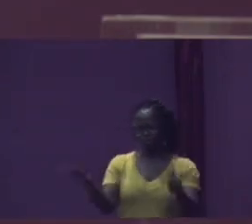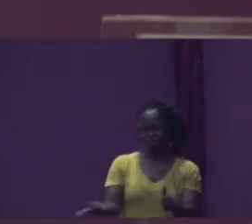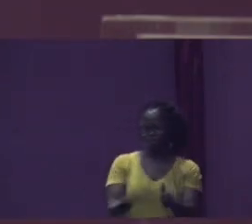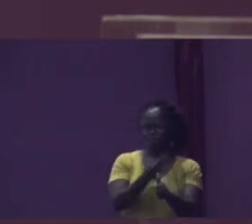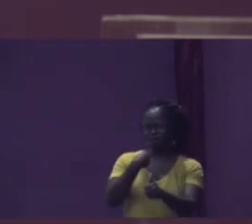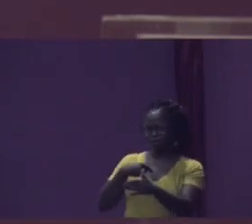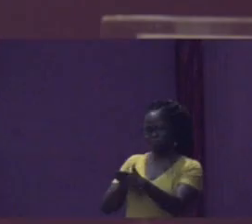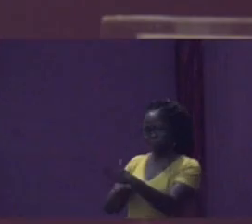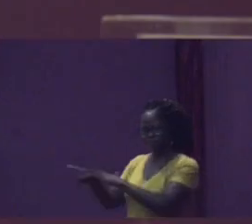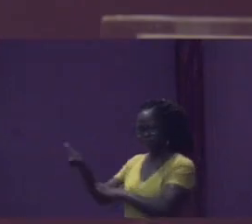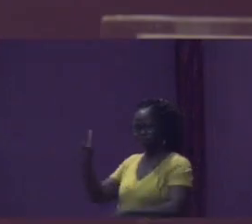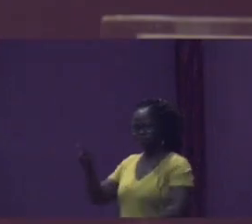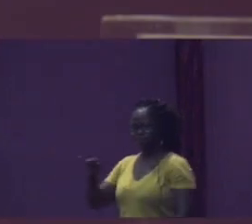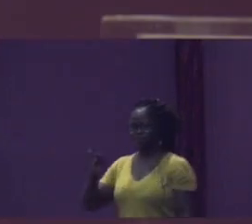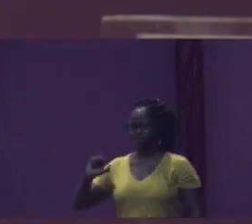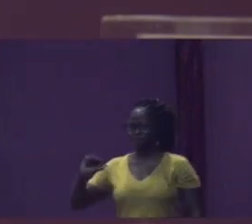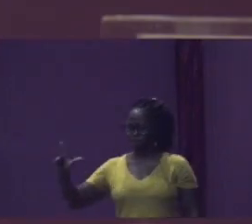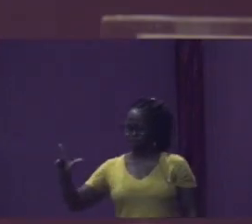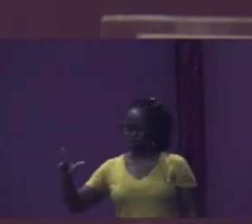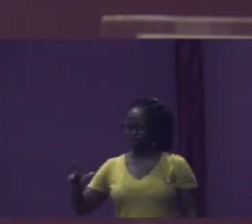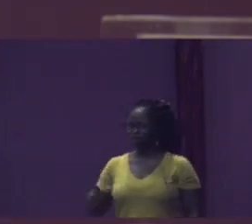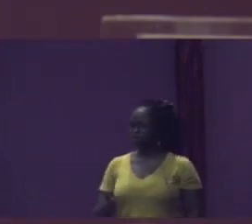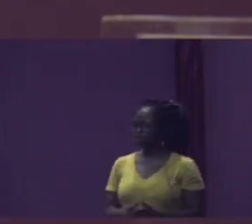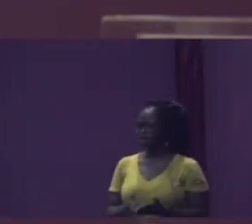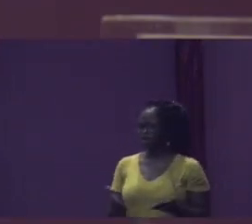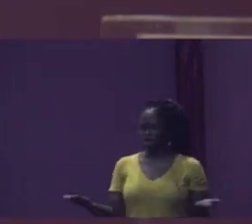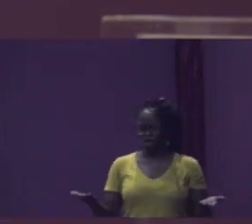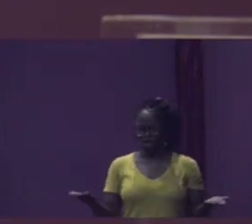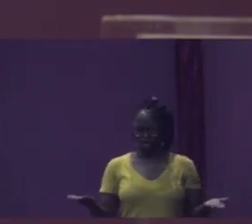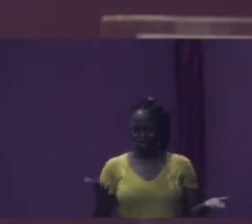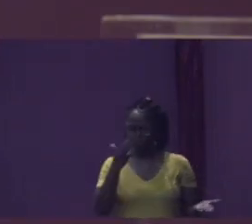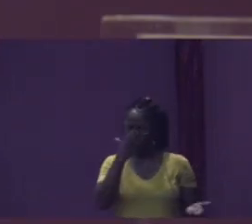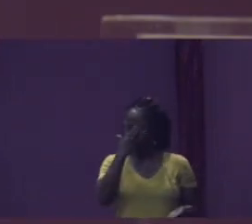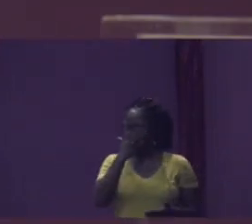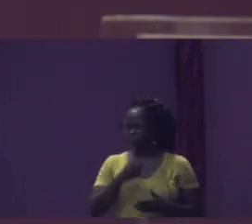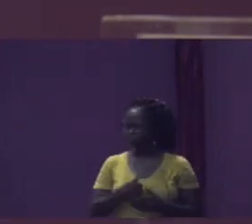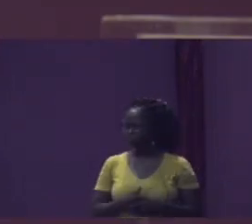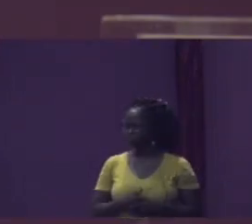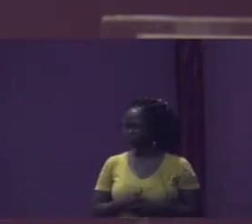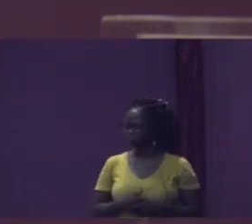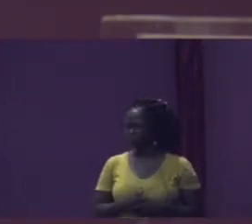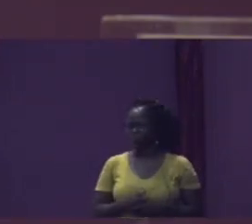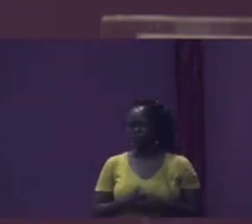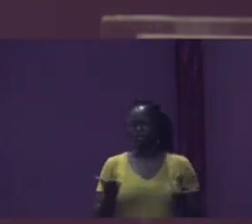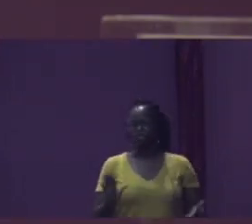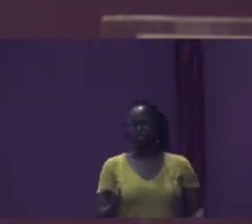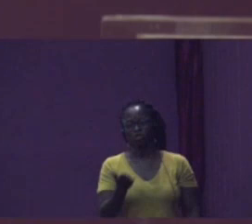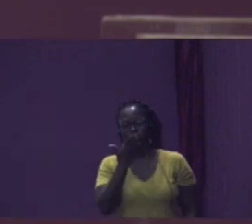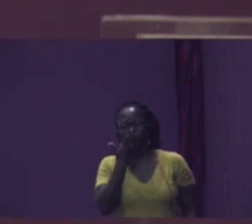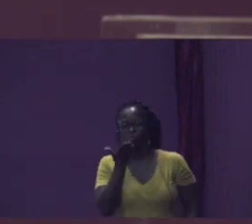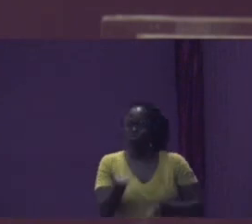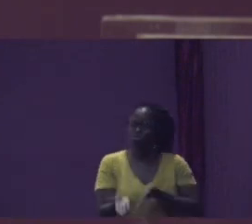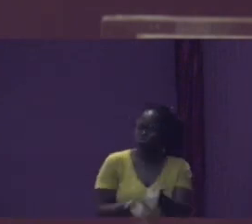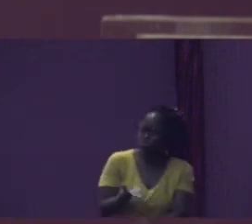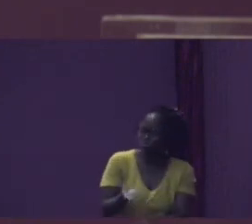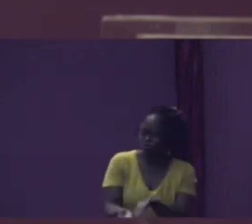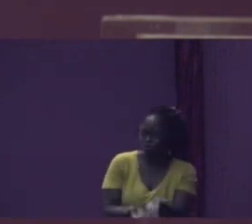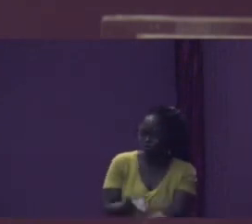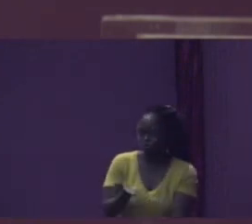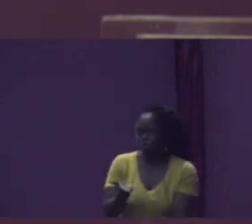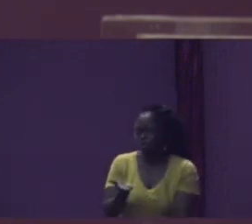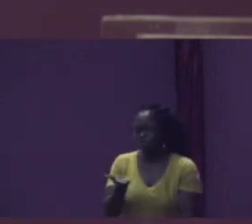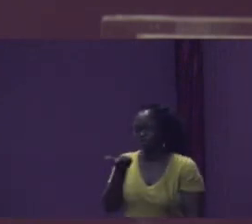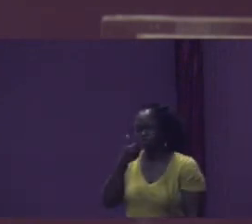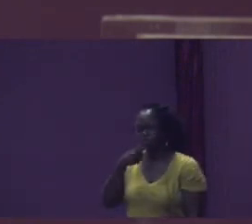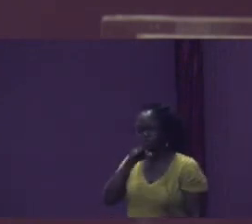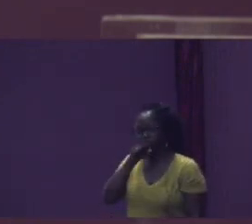about what maternal infant health care looks like in Puerto Rico today, especially after